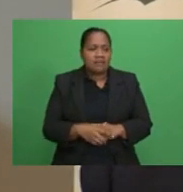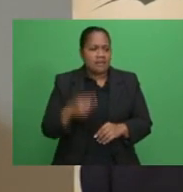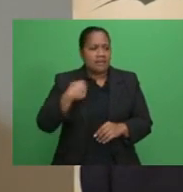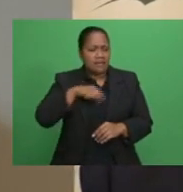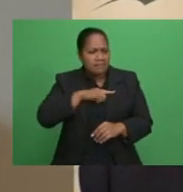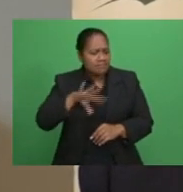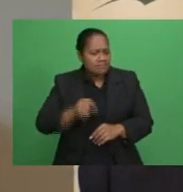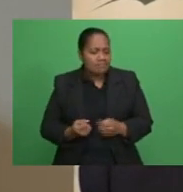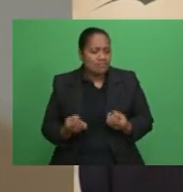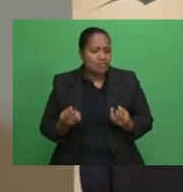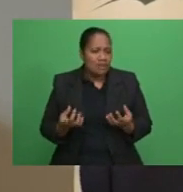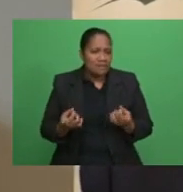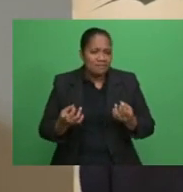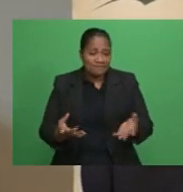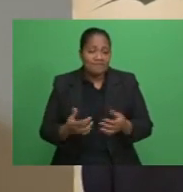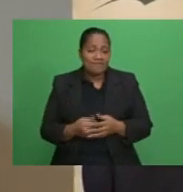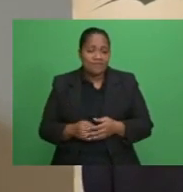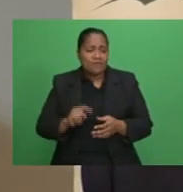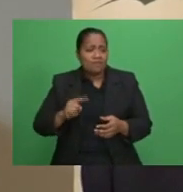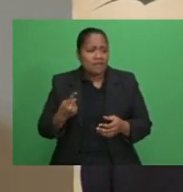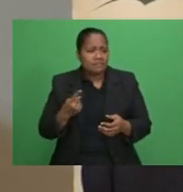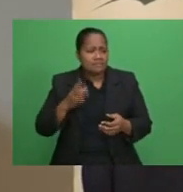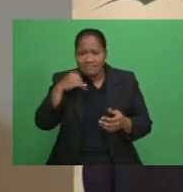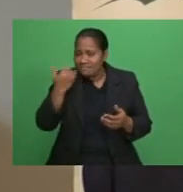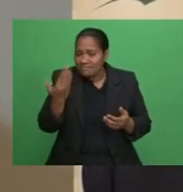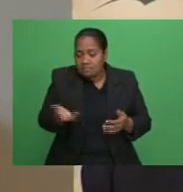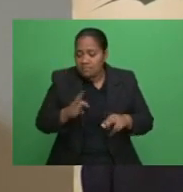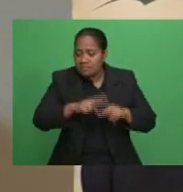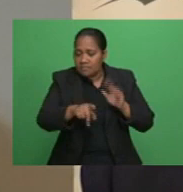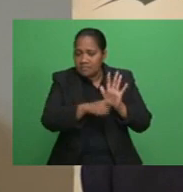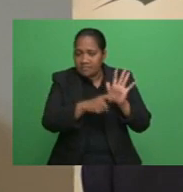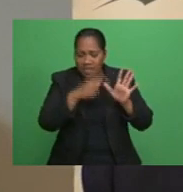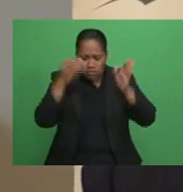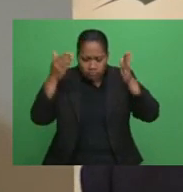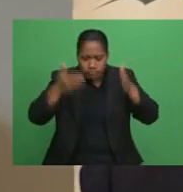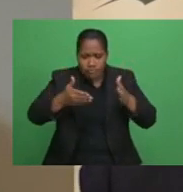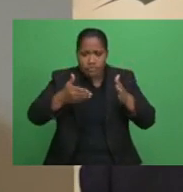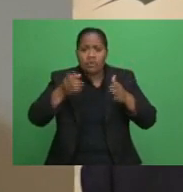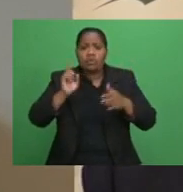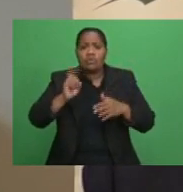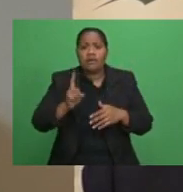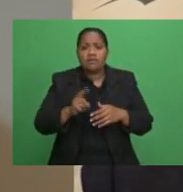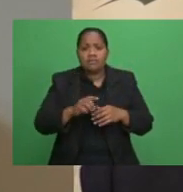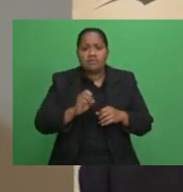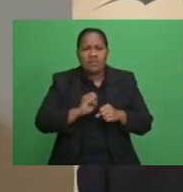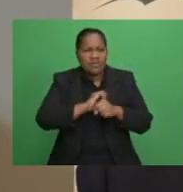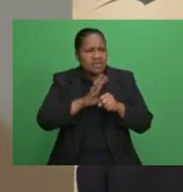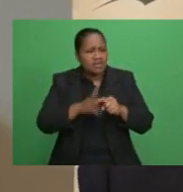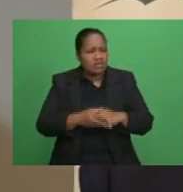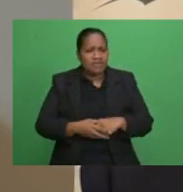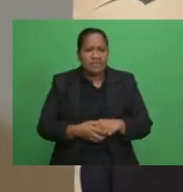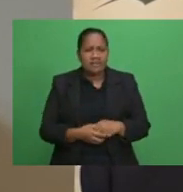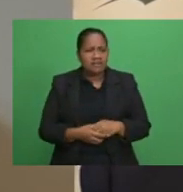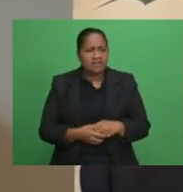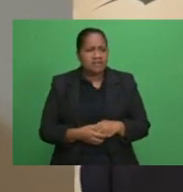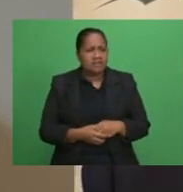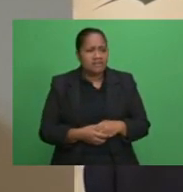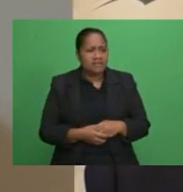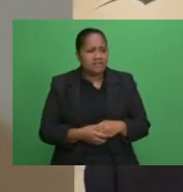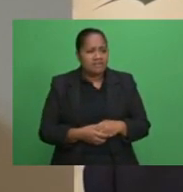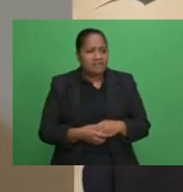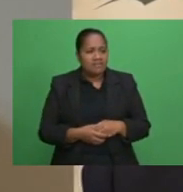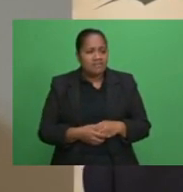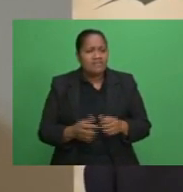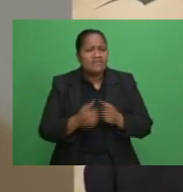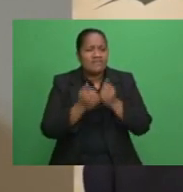for it. But as always, the FRA's main focus will be on public safety. And when we get